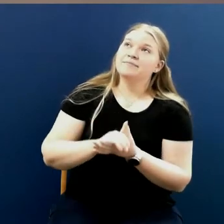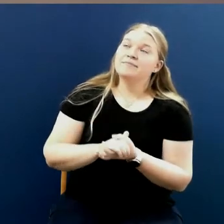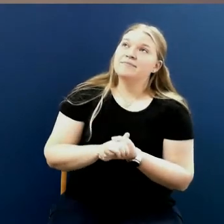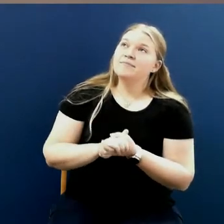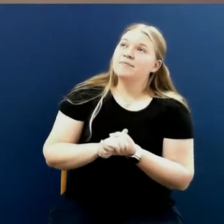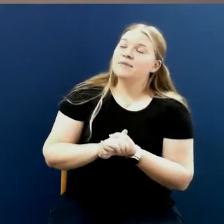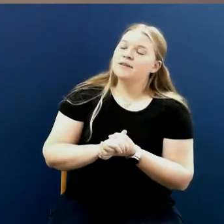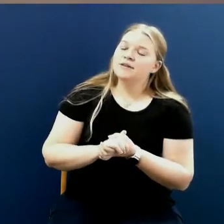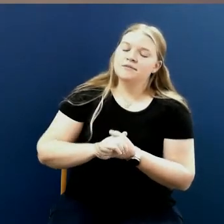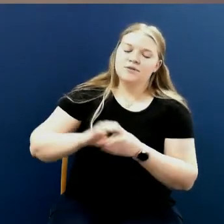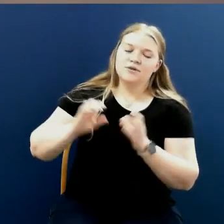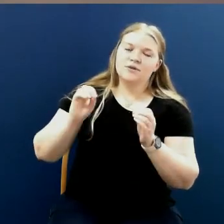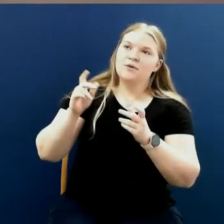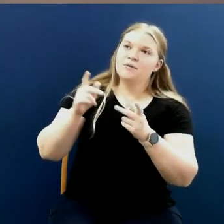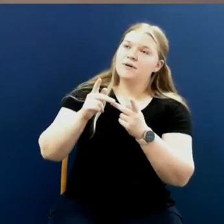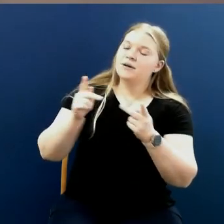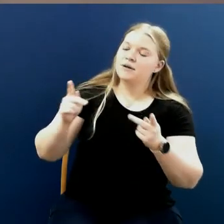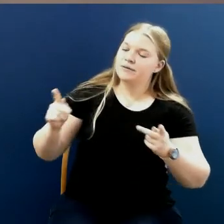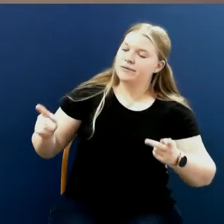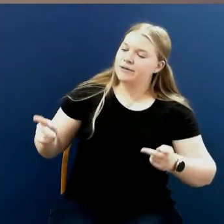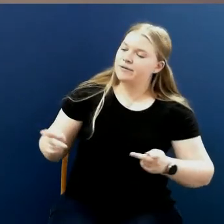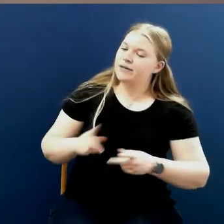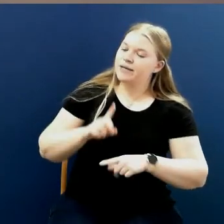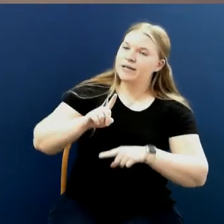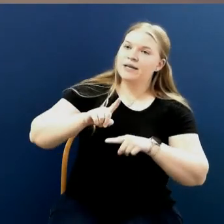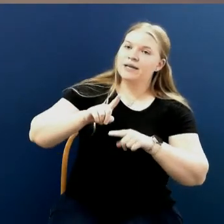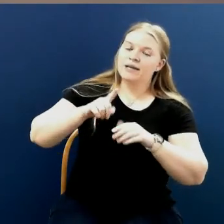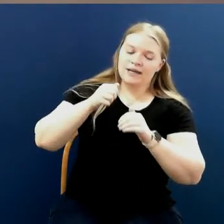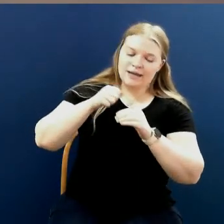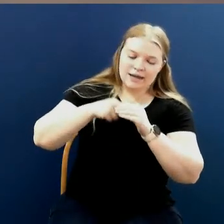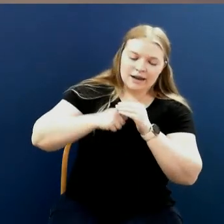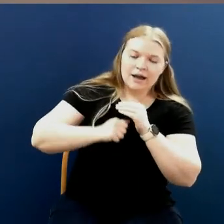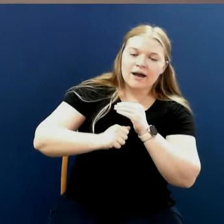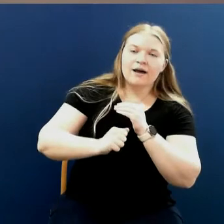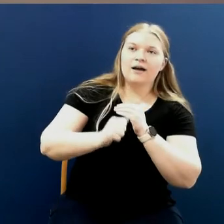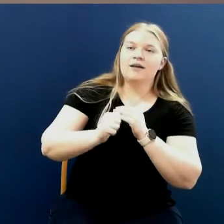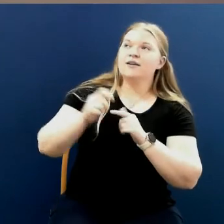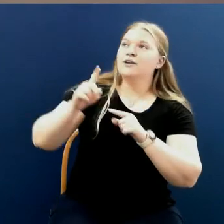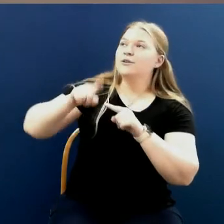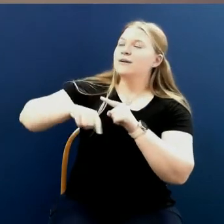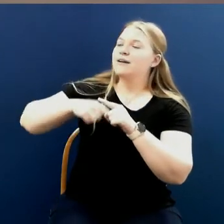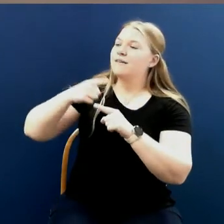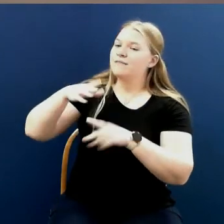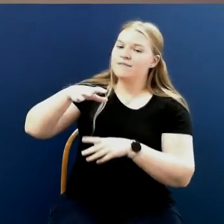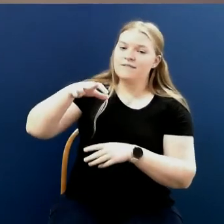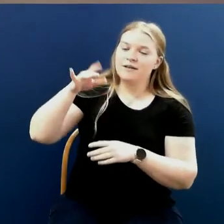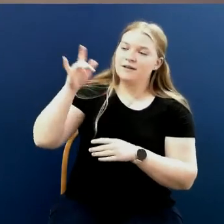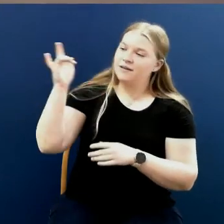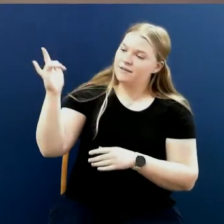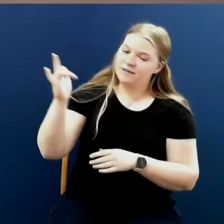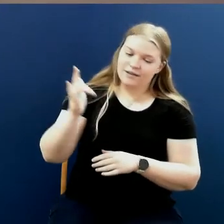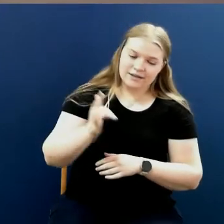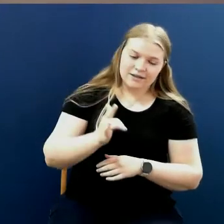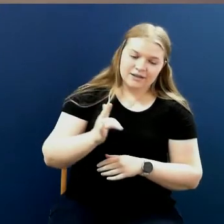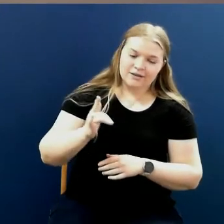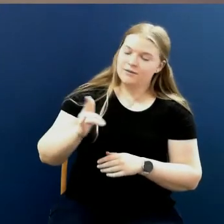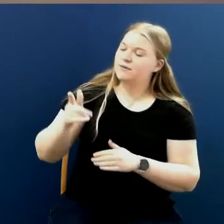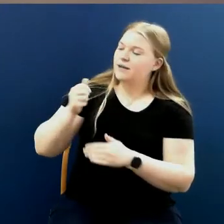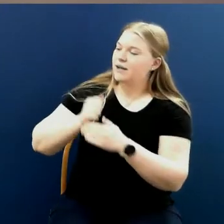There's nowhere that we can hide that your love can't find us. There's nowhere we can hide that you can't see us.